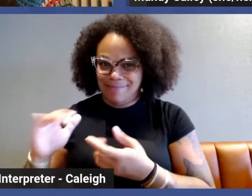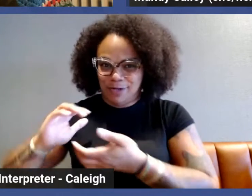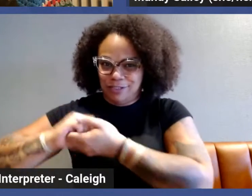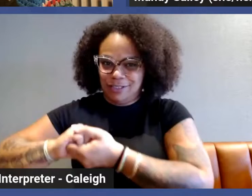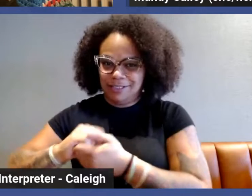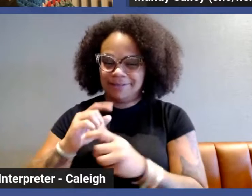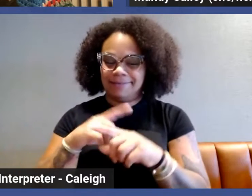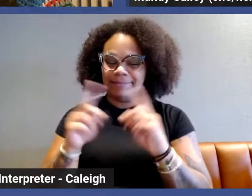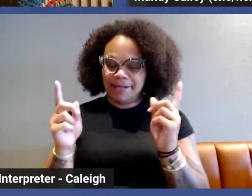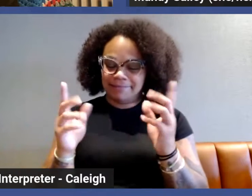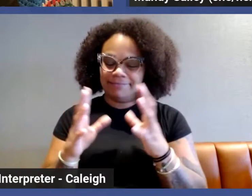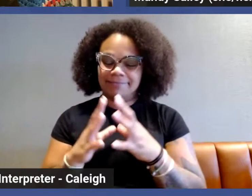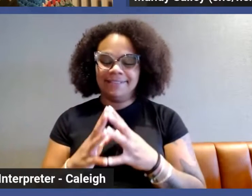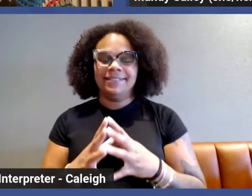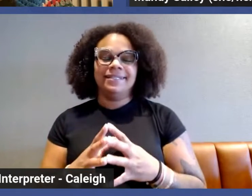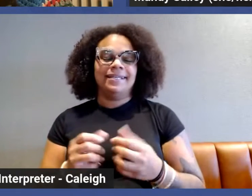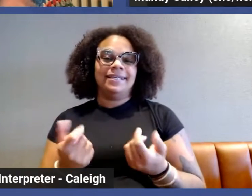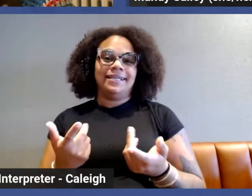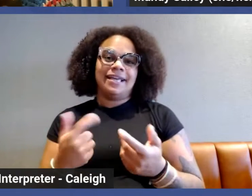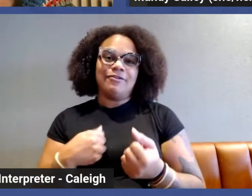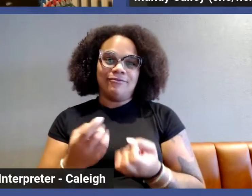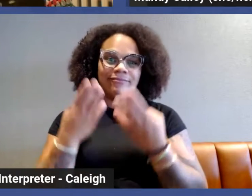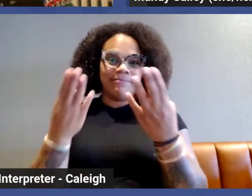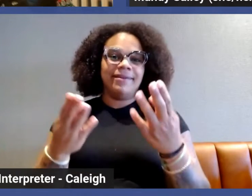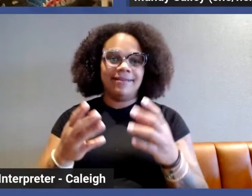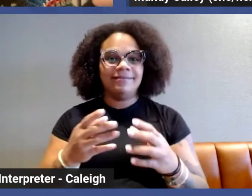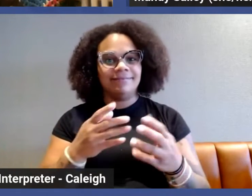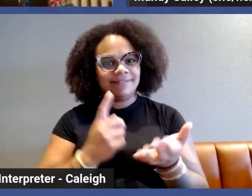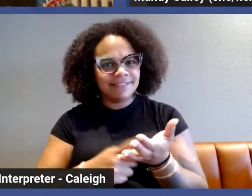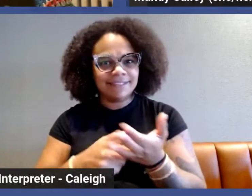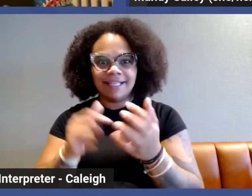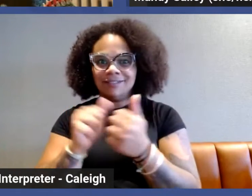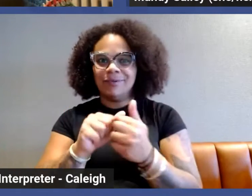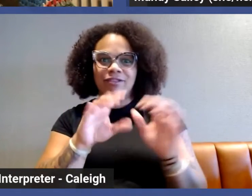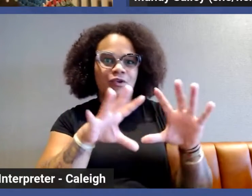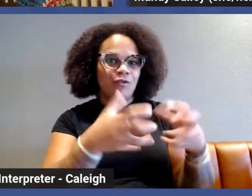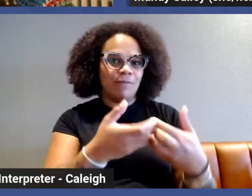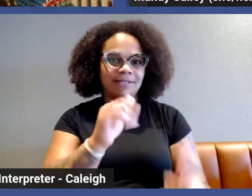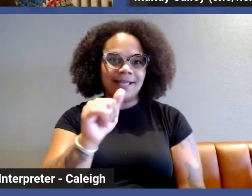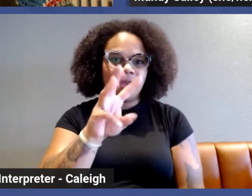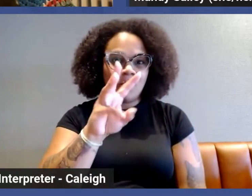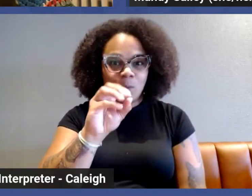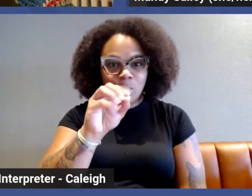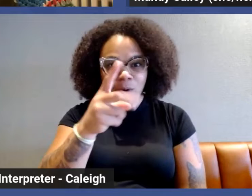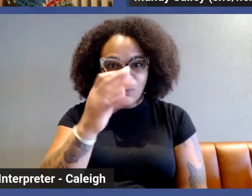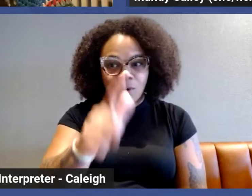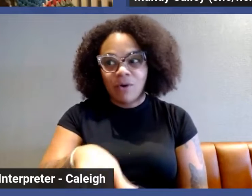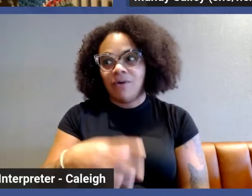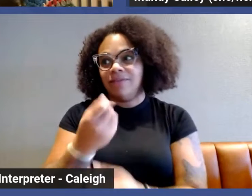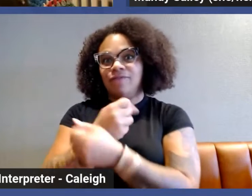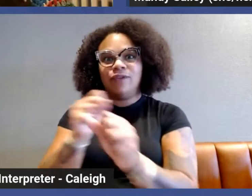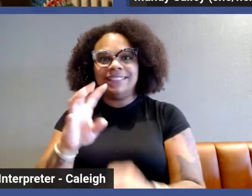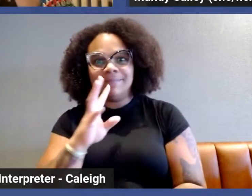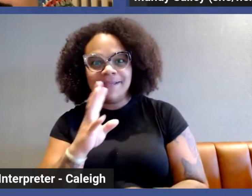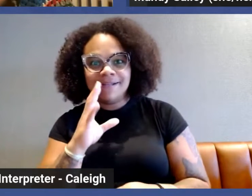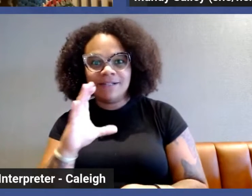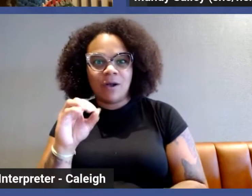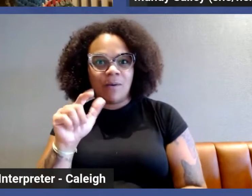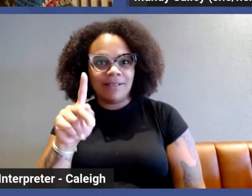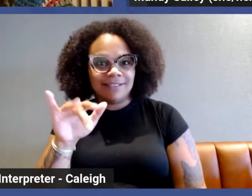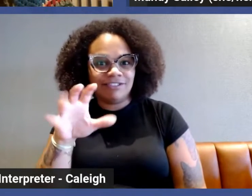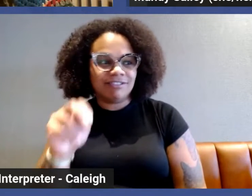being in conversation with groups like Woodhull, groups like Free Speech Coalition, groups like EFF, ACLU, and